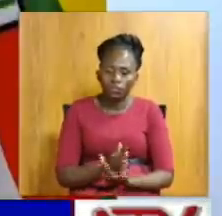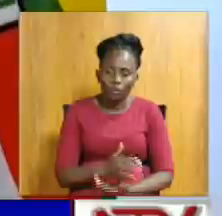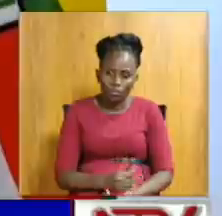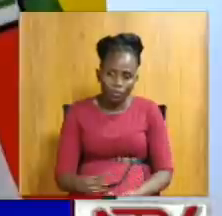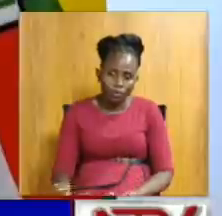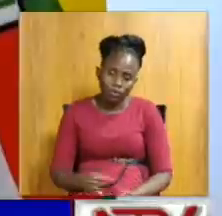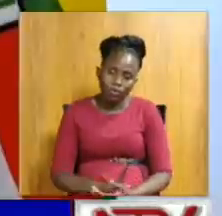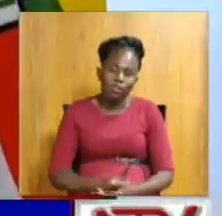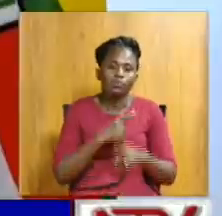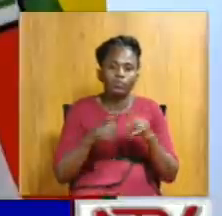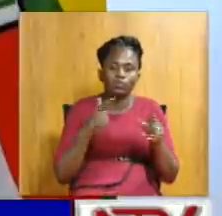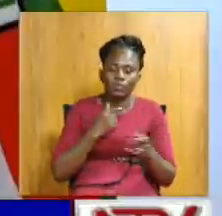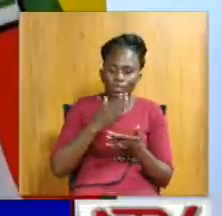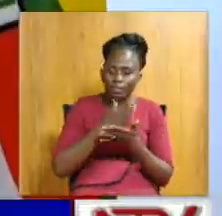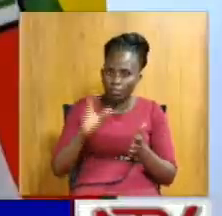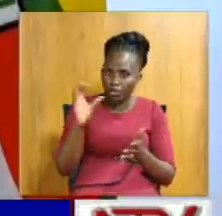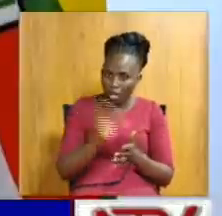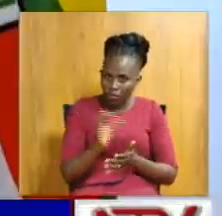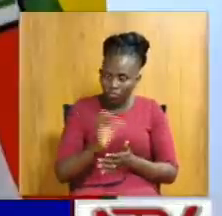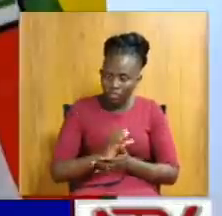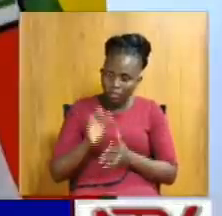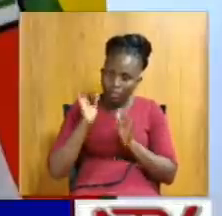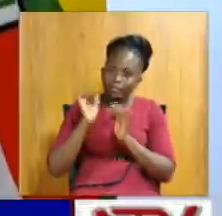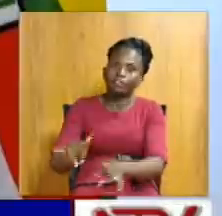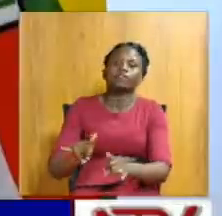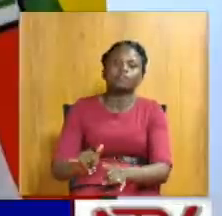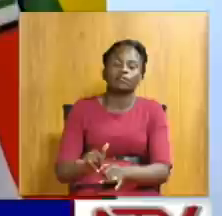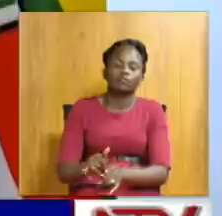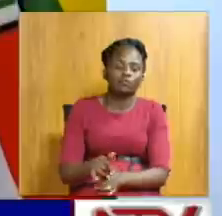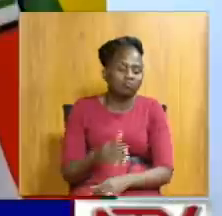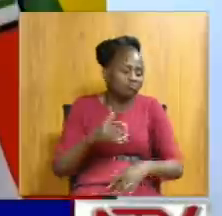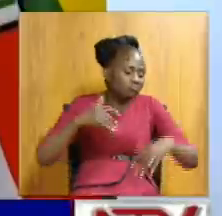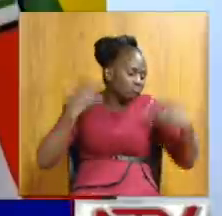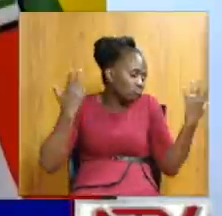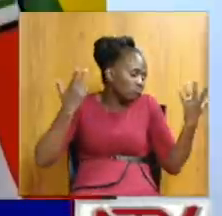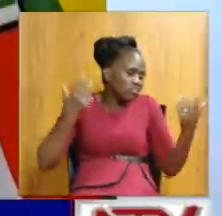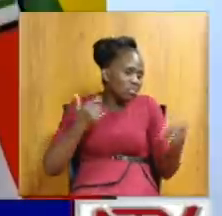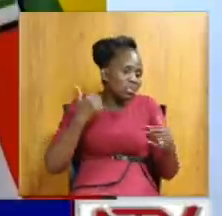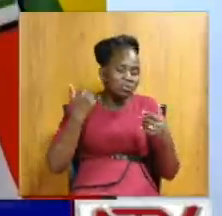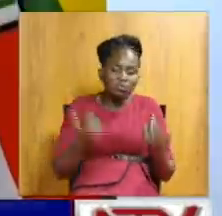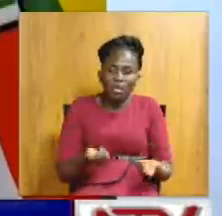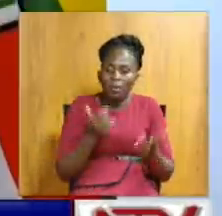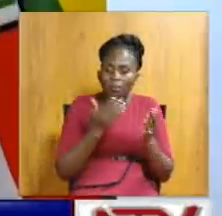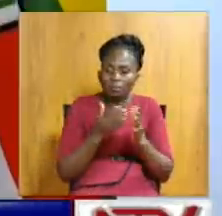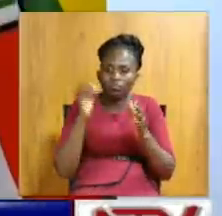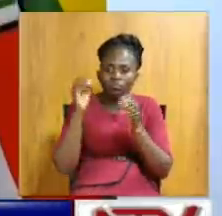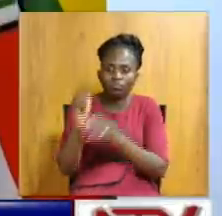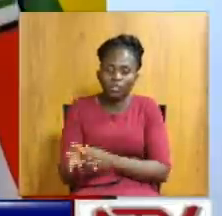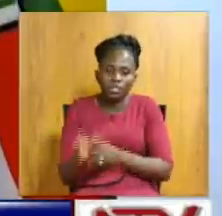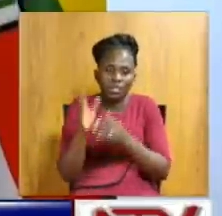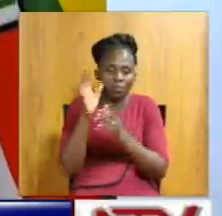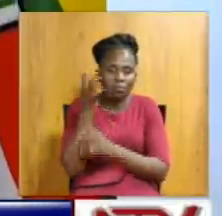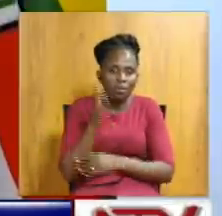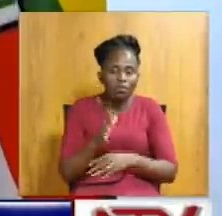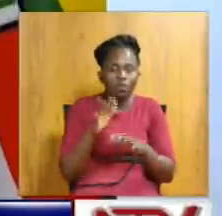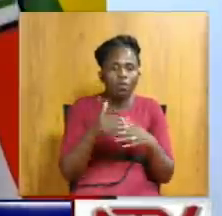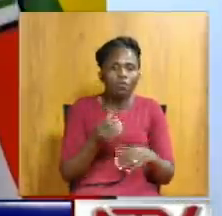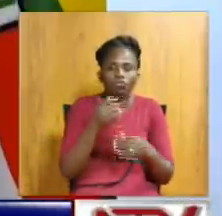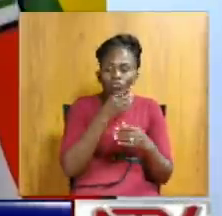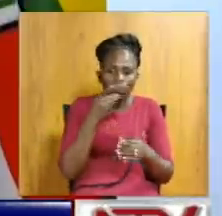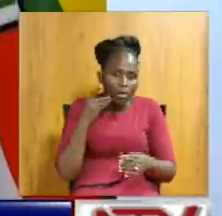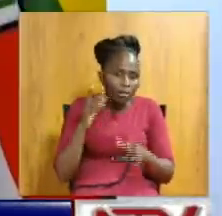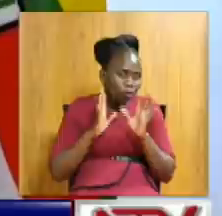sub-county, and leave them there, not bothering whether they will be planted in gardens or left to dry and be